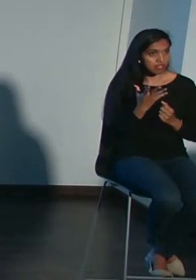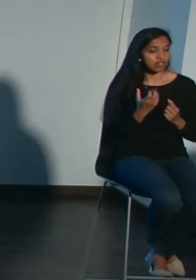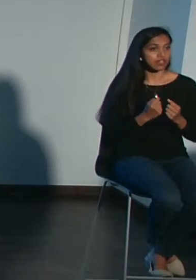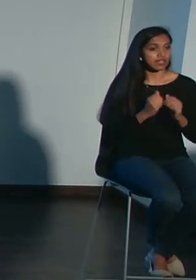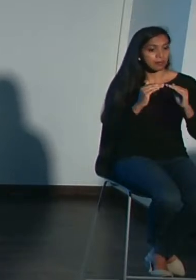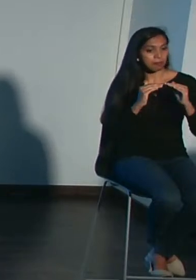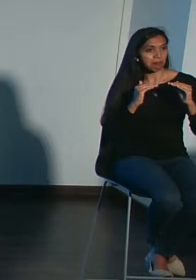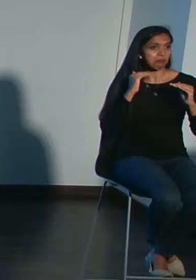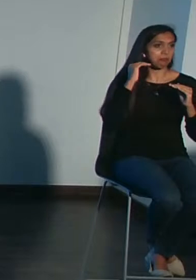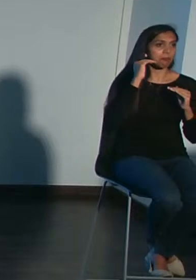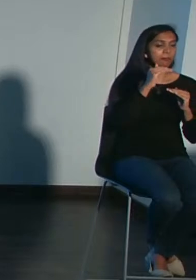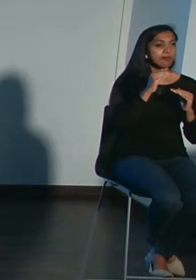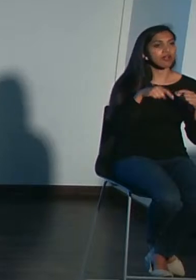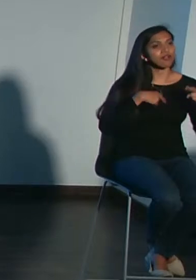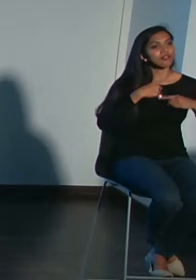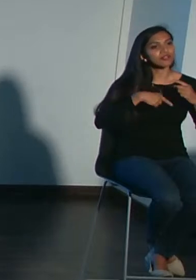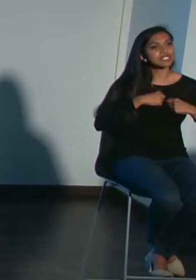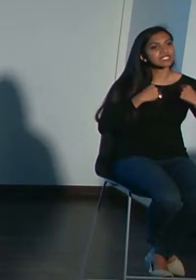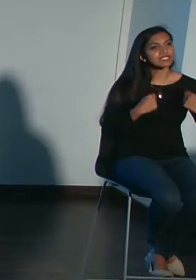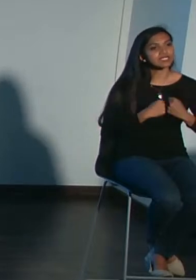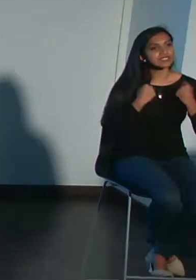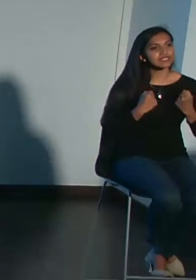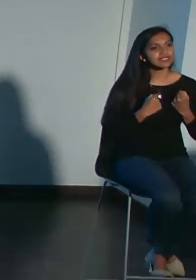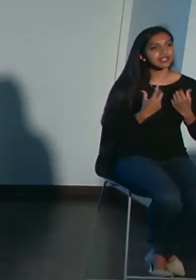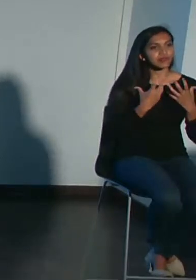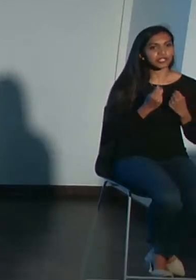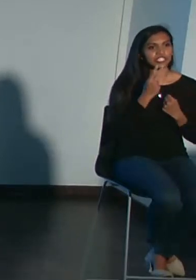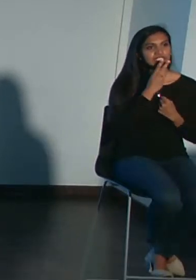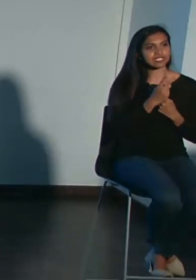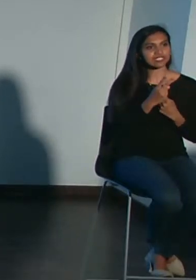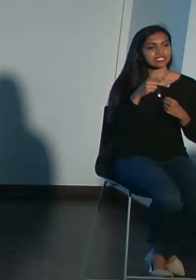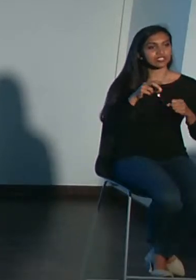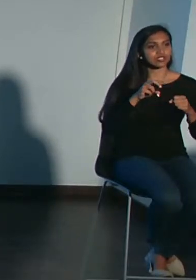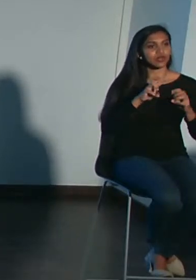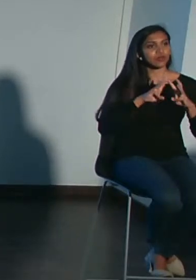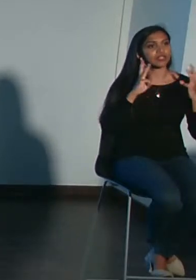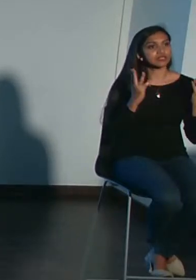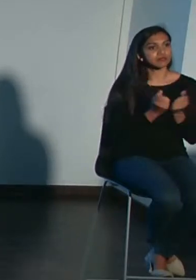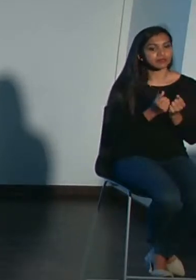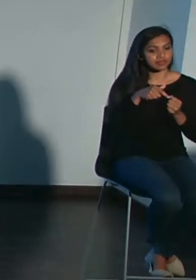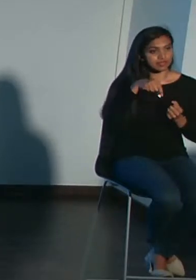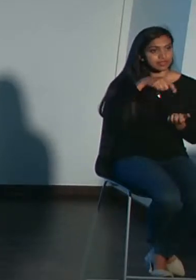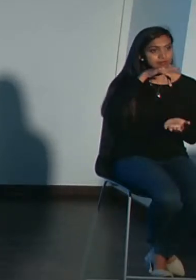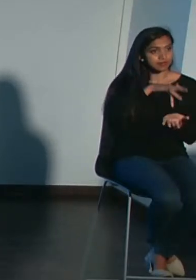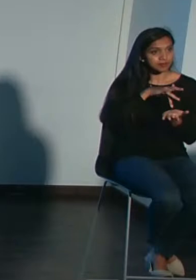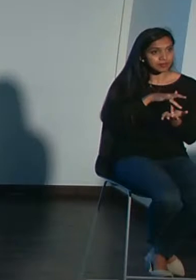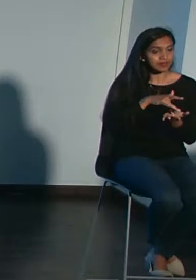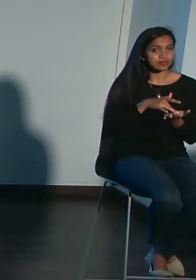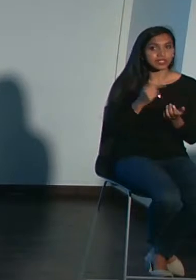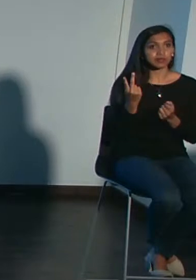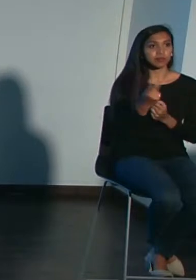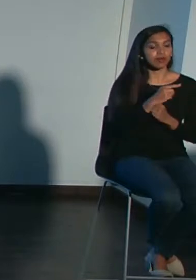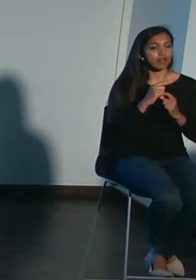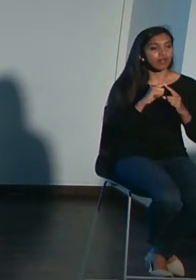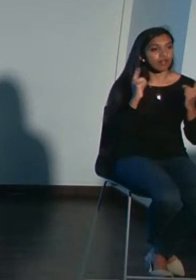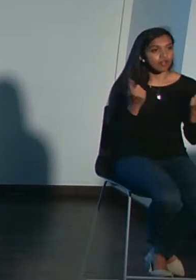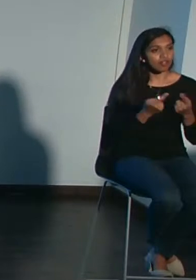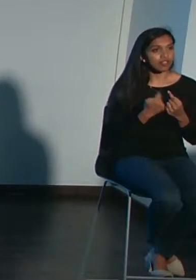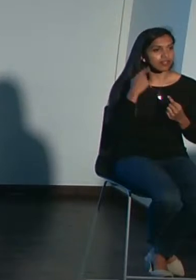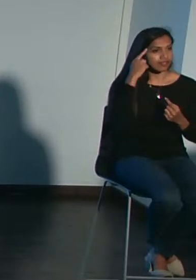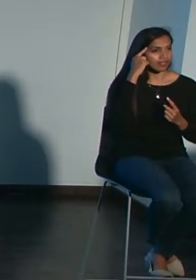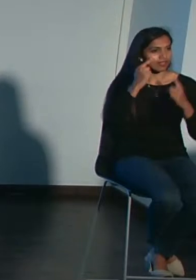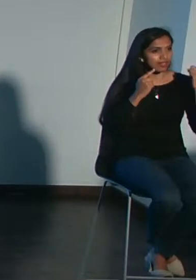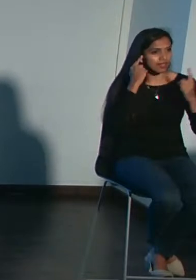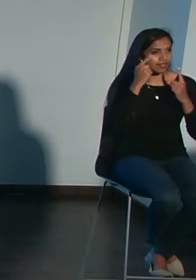bar. But we would like to look at this as a workspace where we can also present thoughts that are still